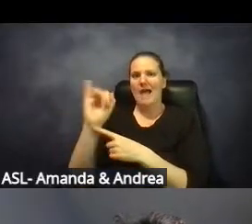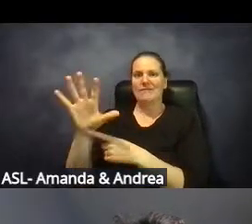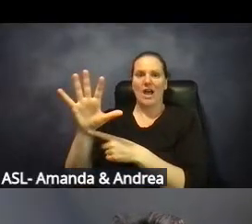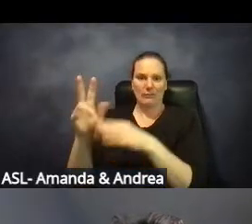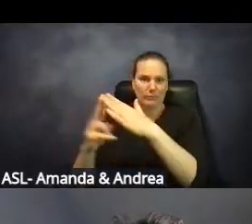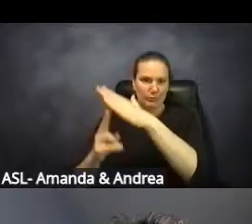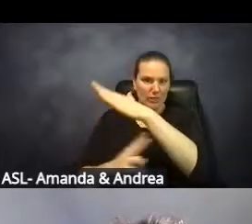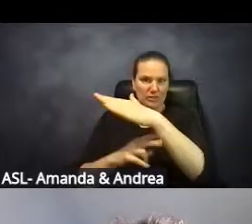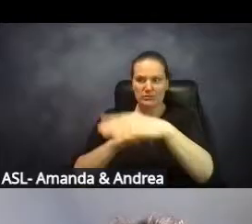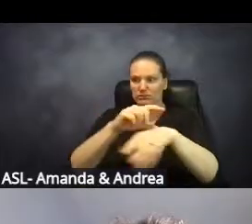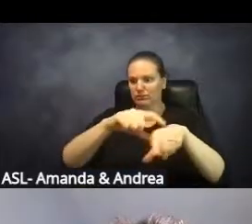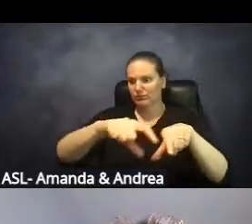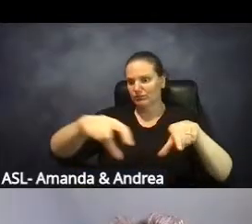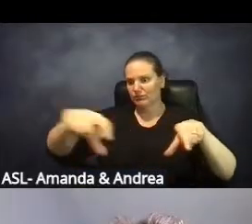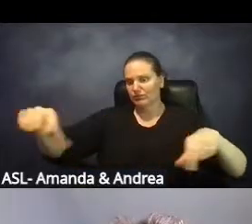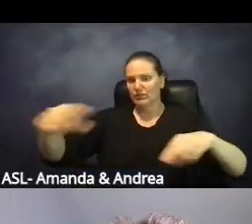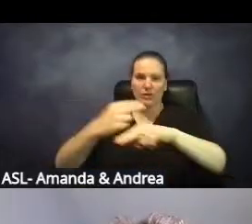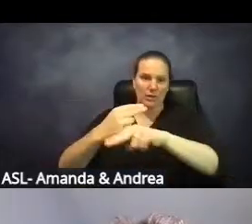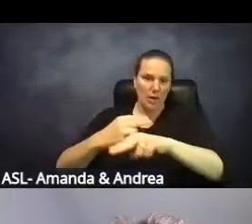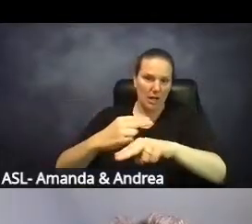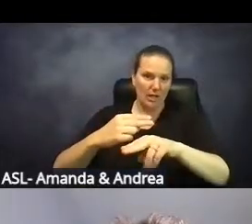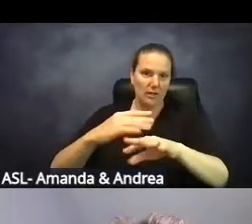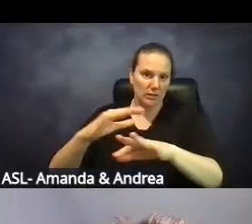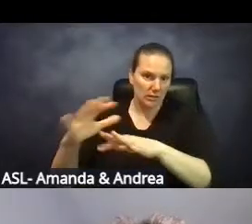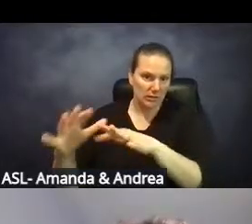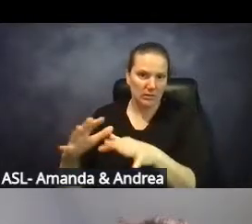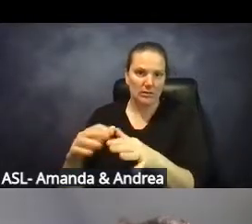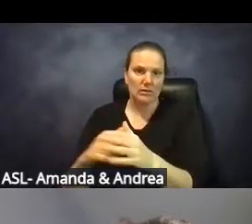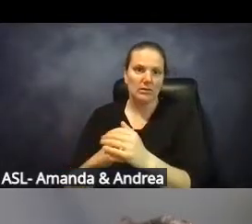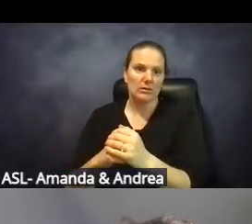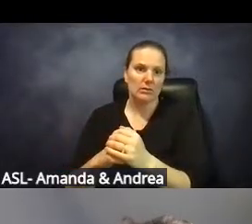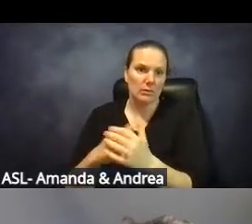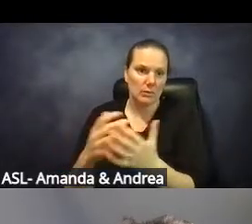I-5, the freeway, or the